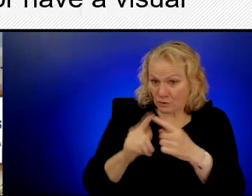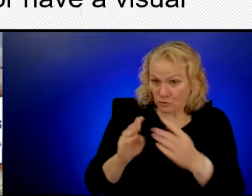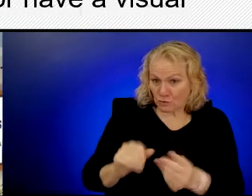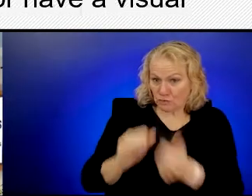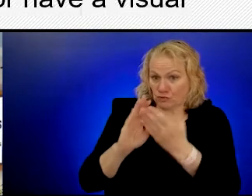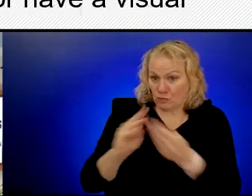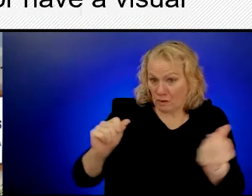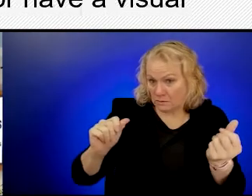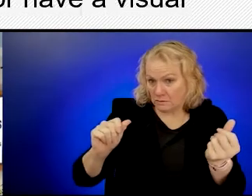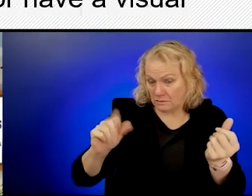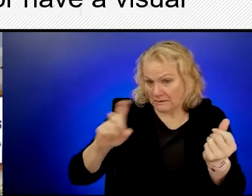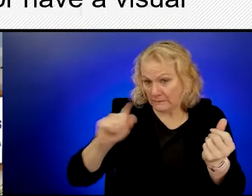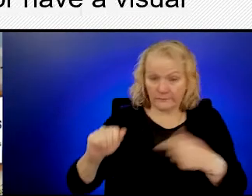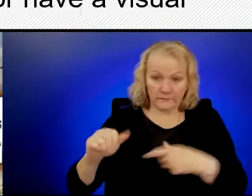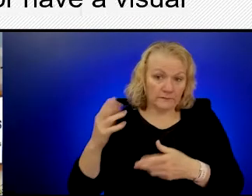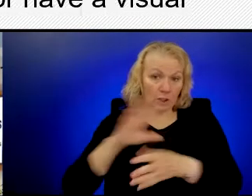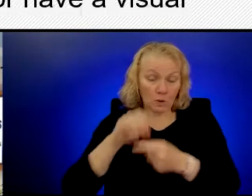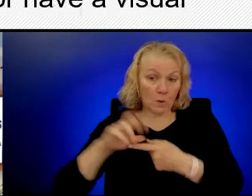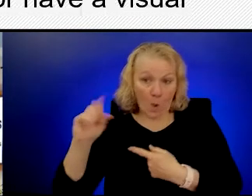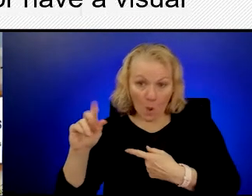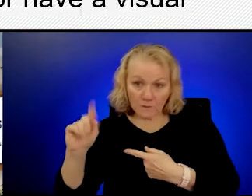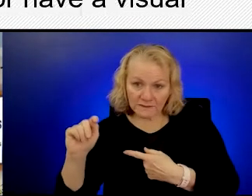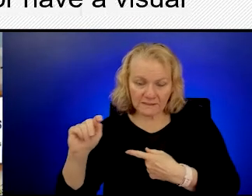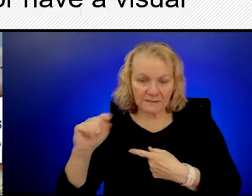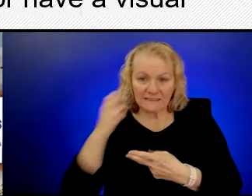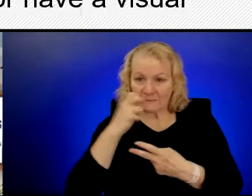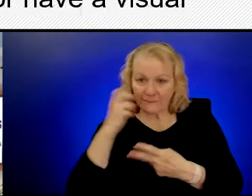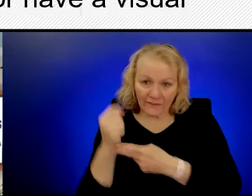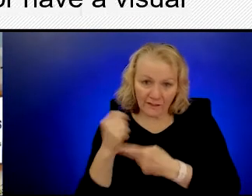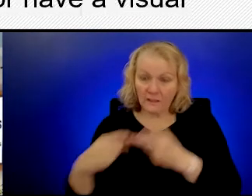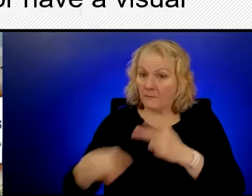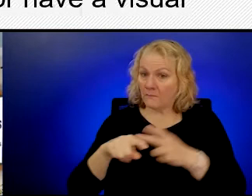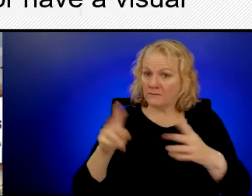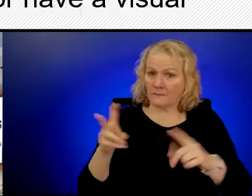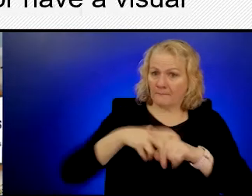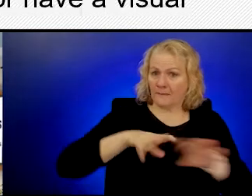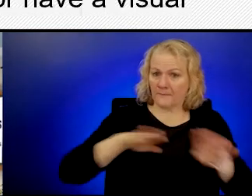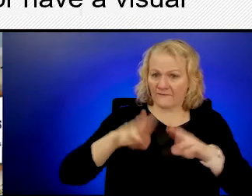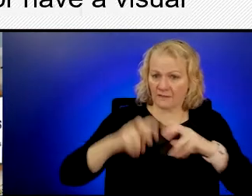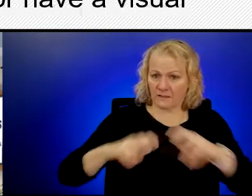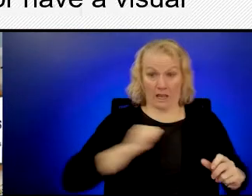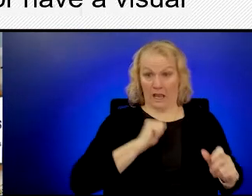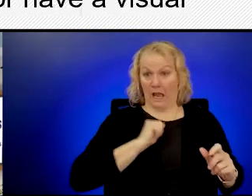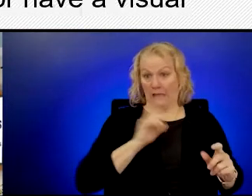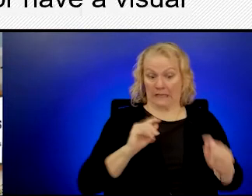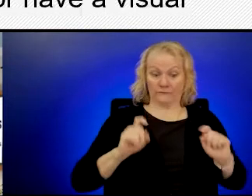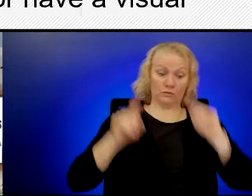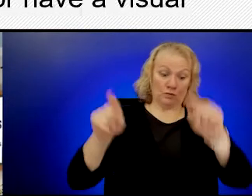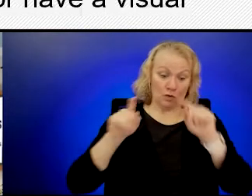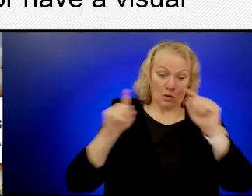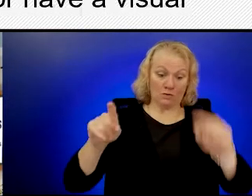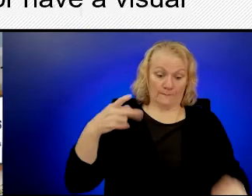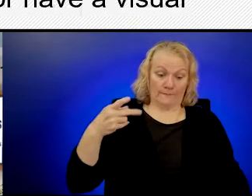including occupational or speech therapy, and applied behavioral analysis. I myself had to do physical therapy, and I tell